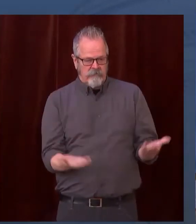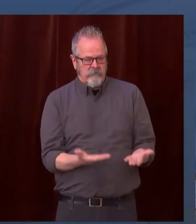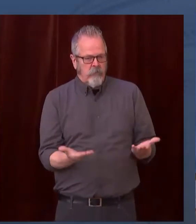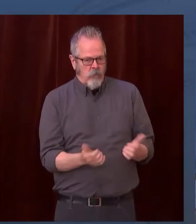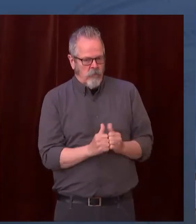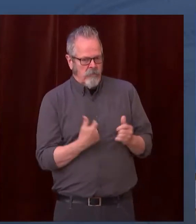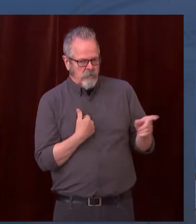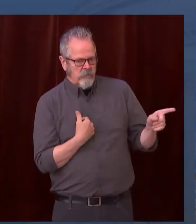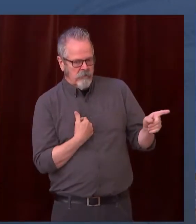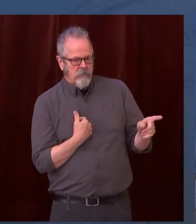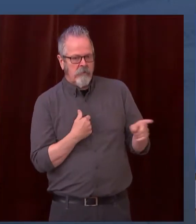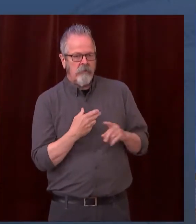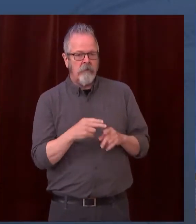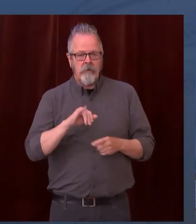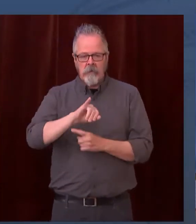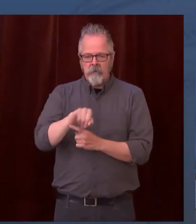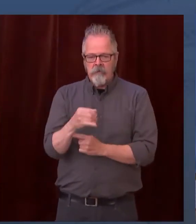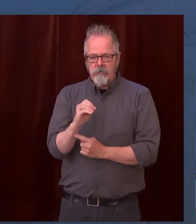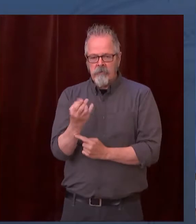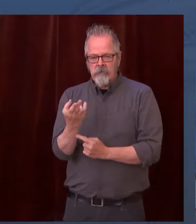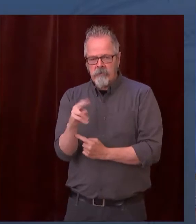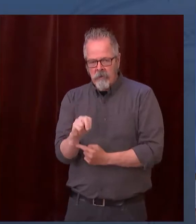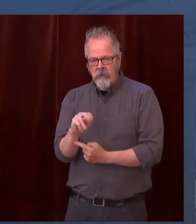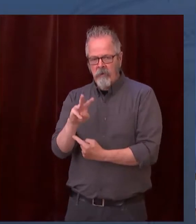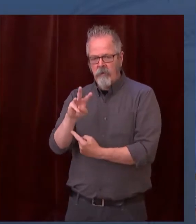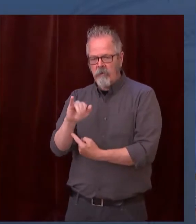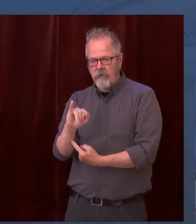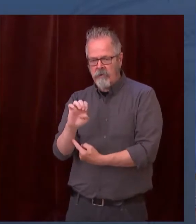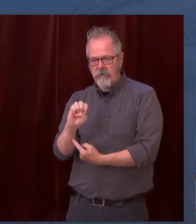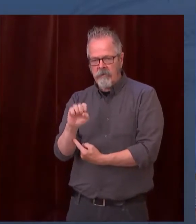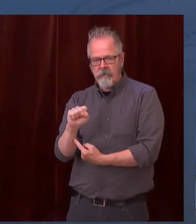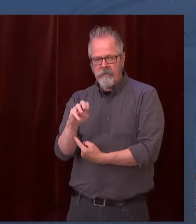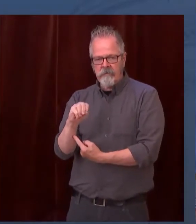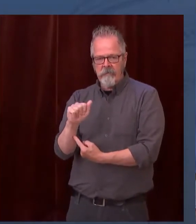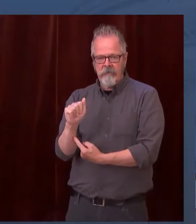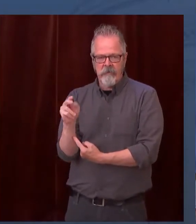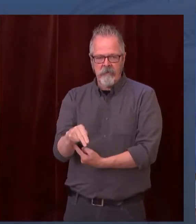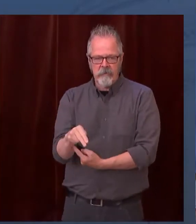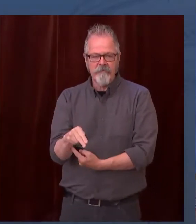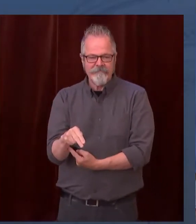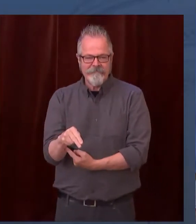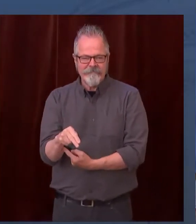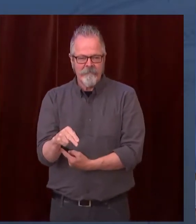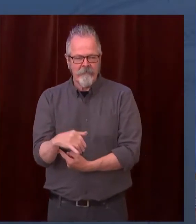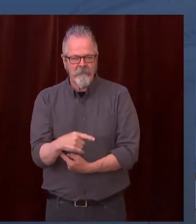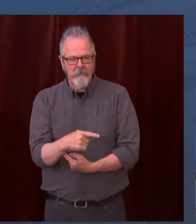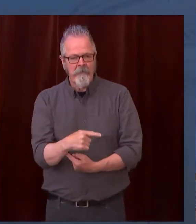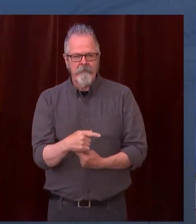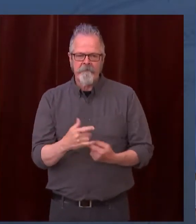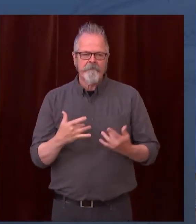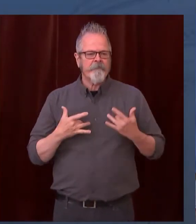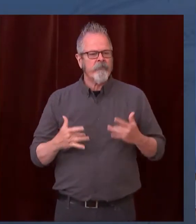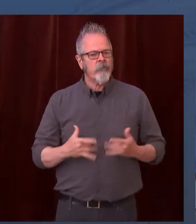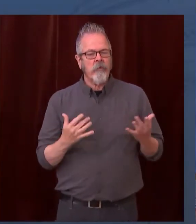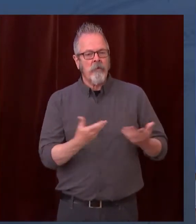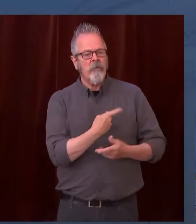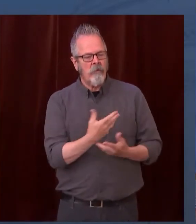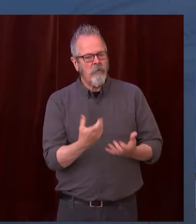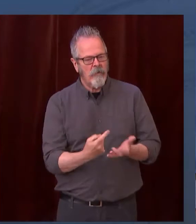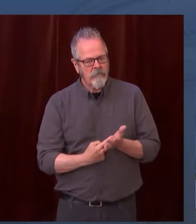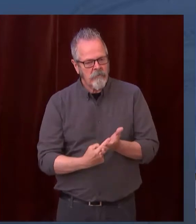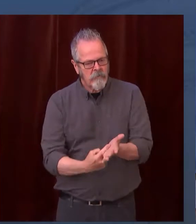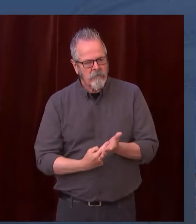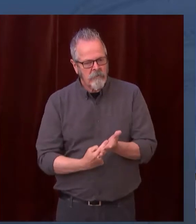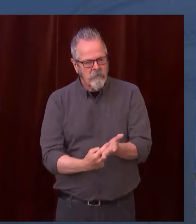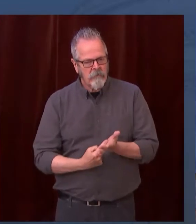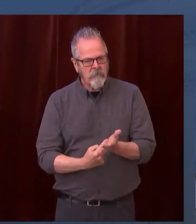statewide effort to defeat the COVID-19 virus. And we are very happy that